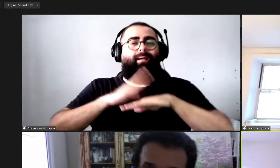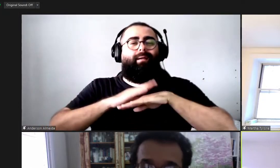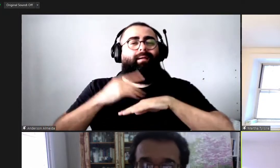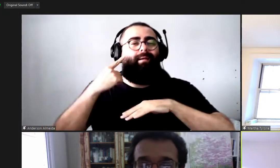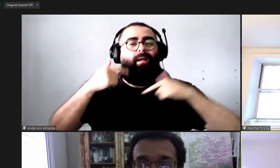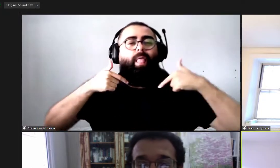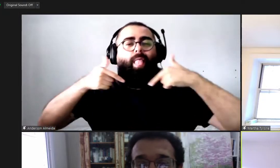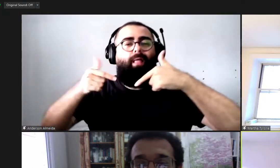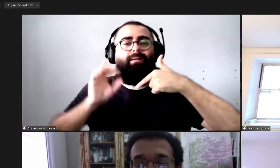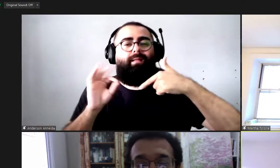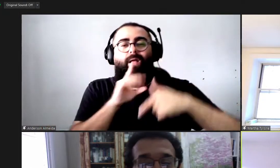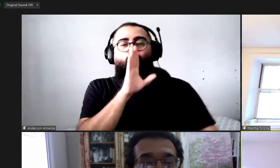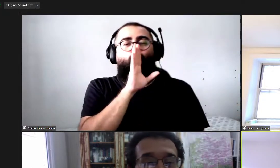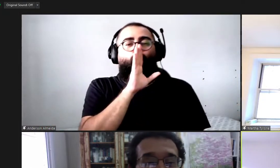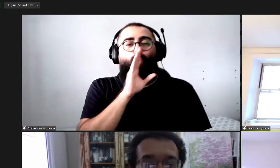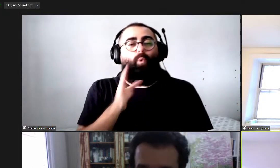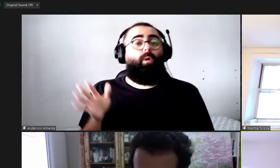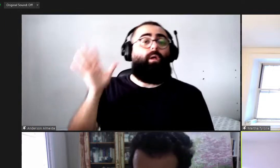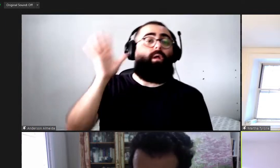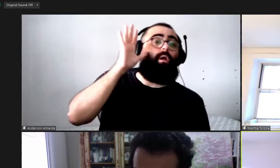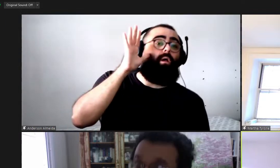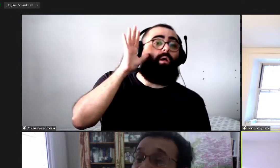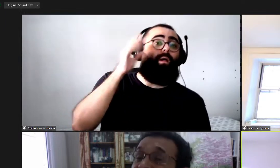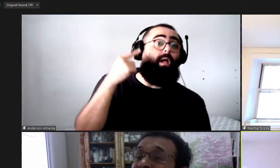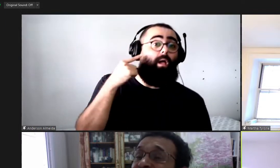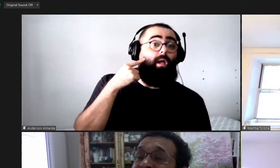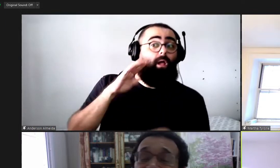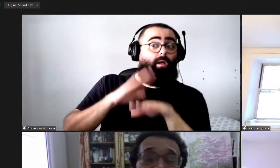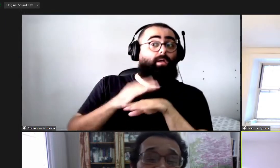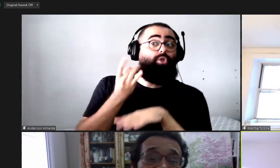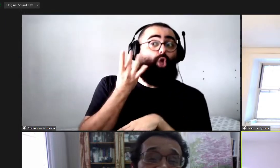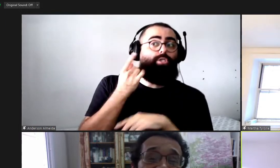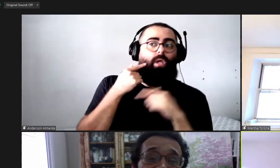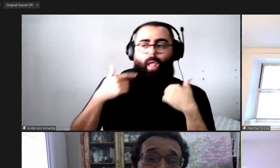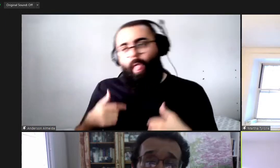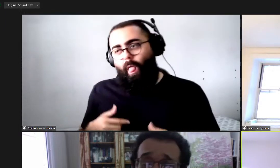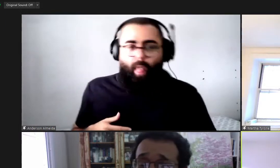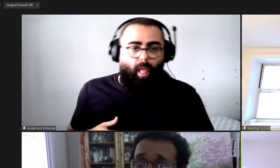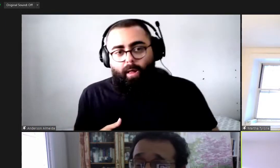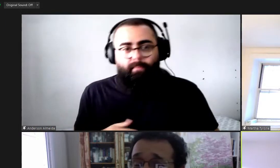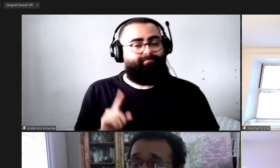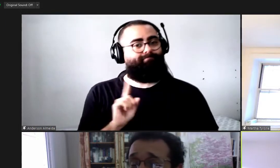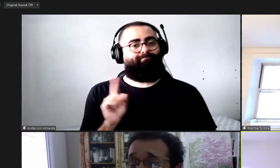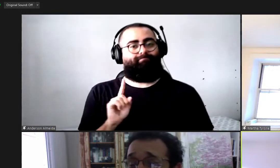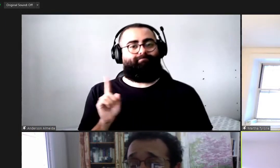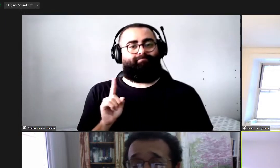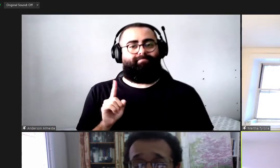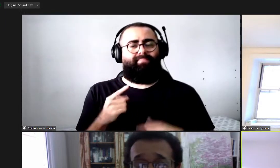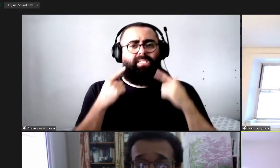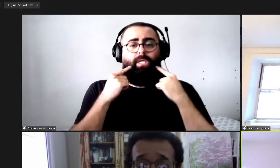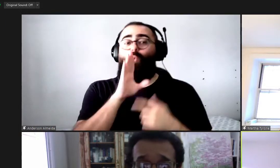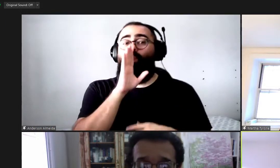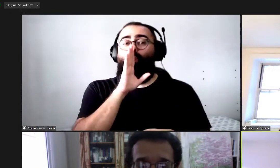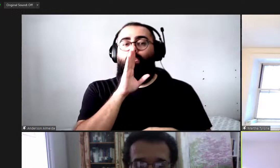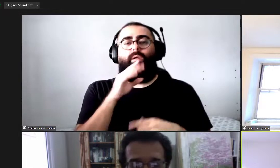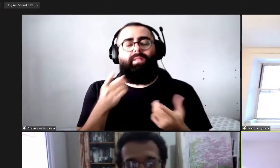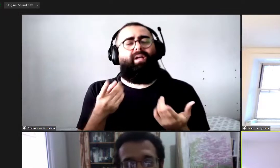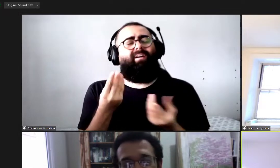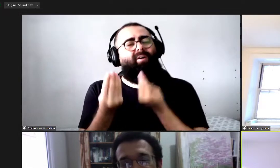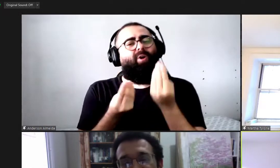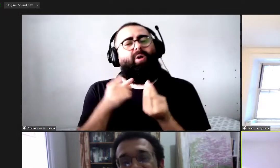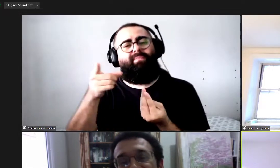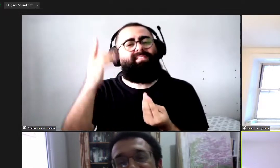to hear from you if you think that those results have implications for that phonological